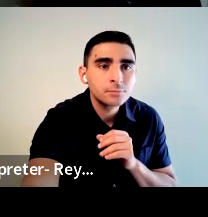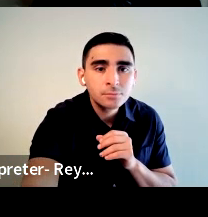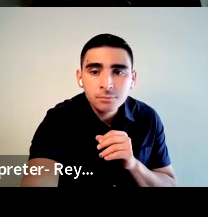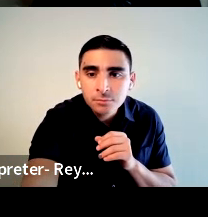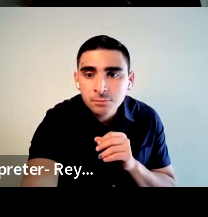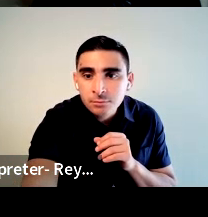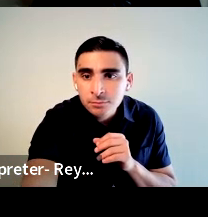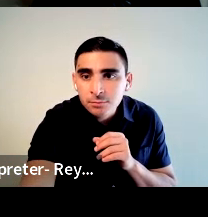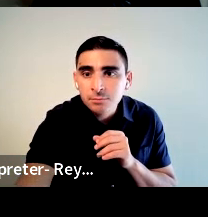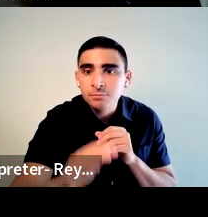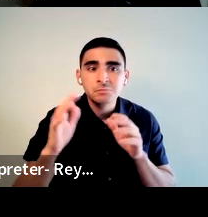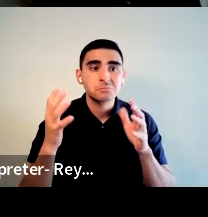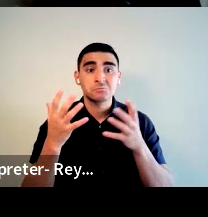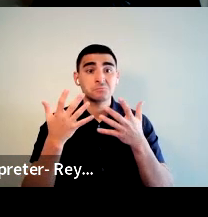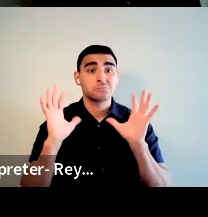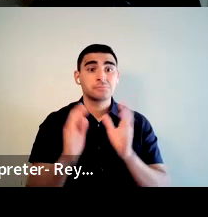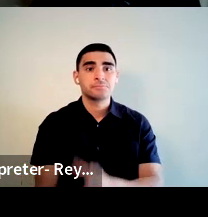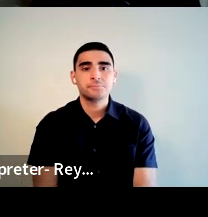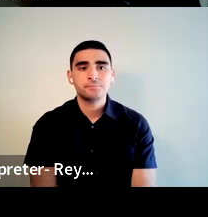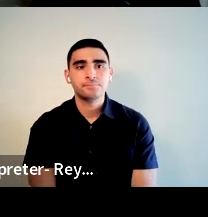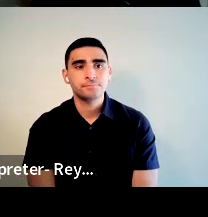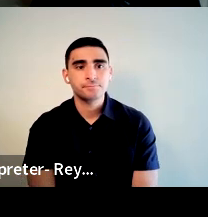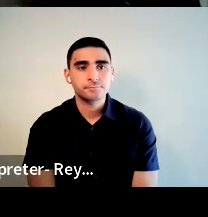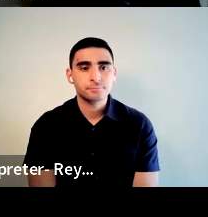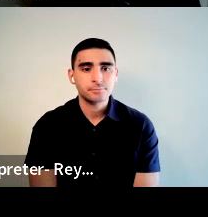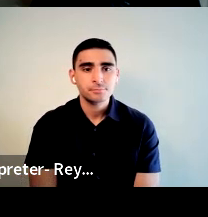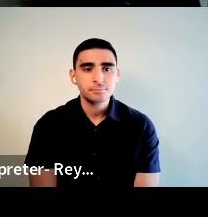Yep, that's all I have now. Thank you.